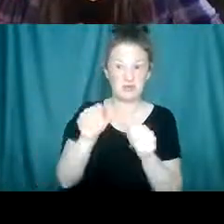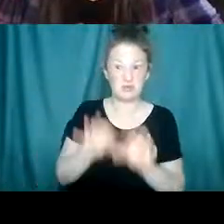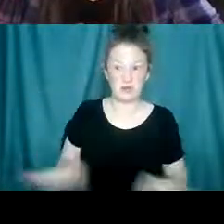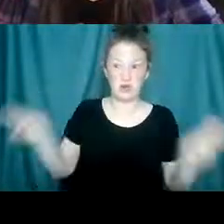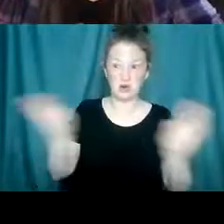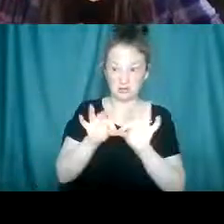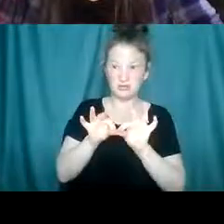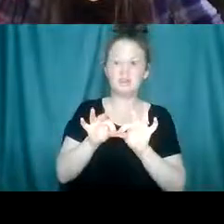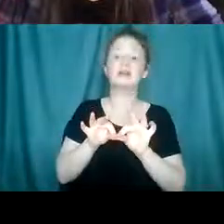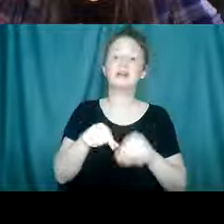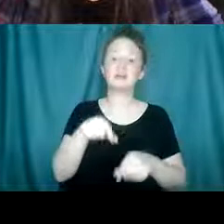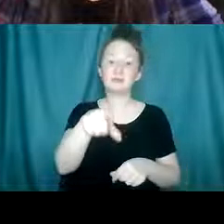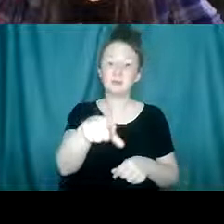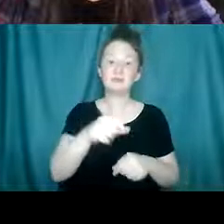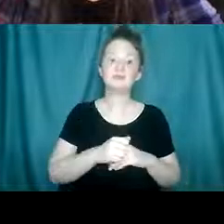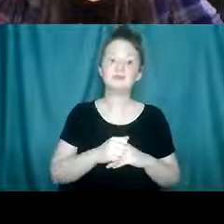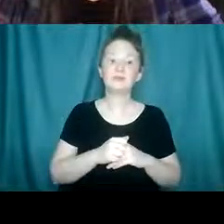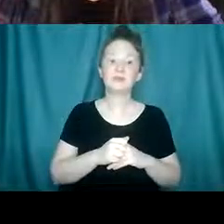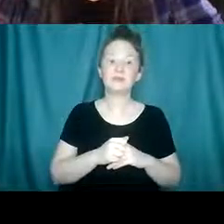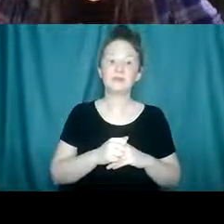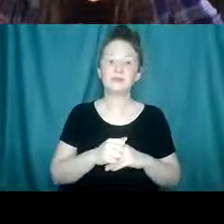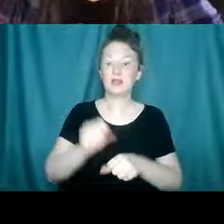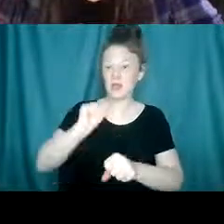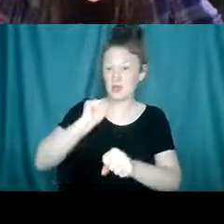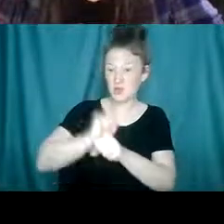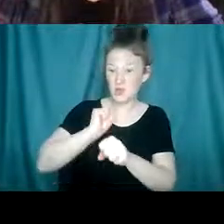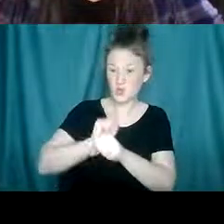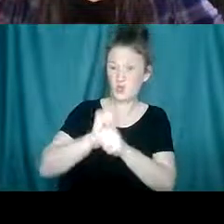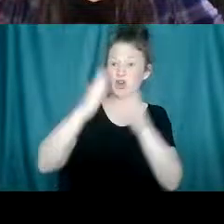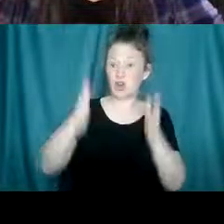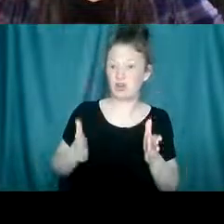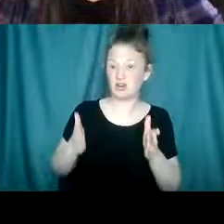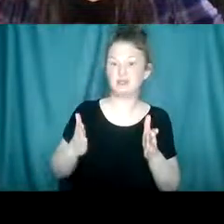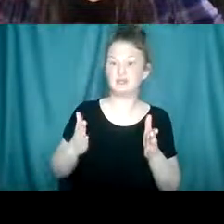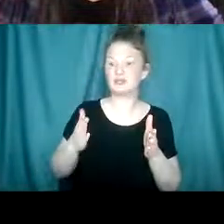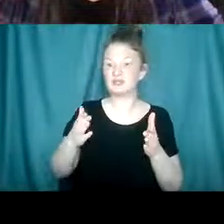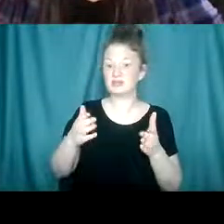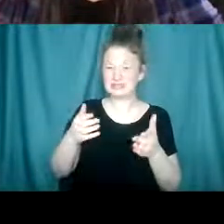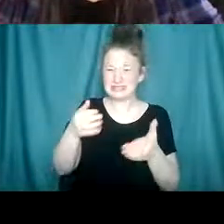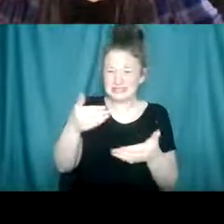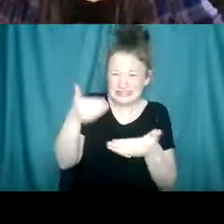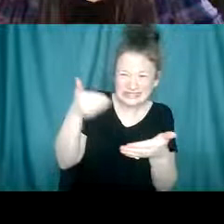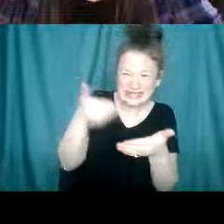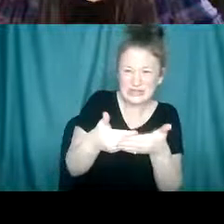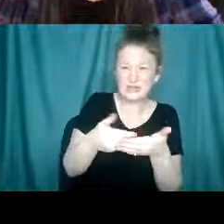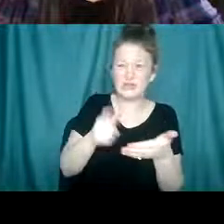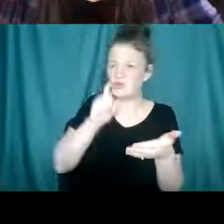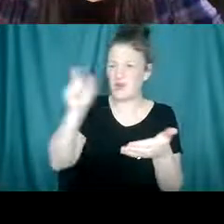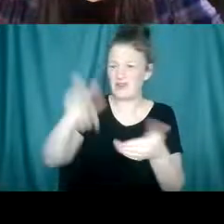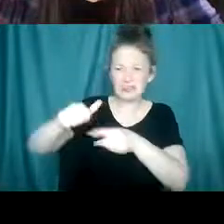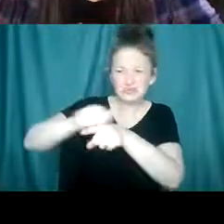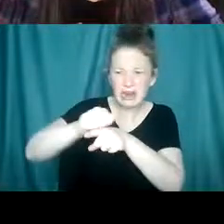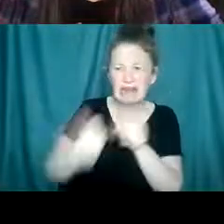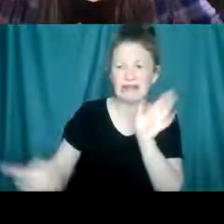these sites, it means that workers can stay where they are. They don't need to really be retrained or